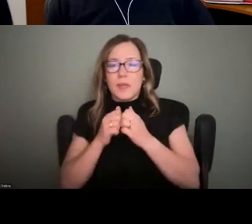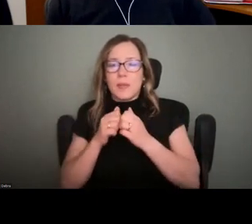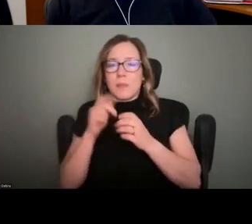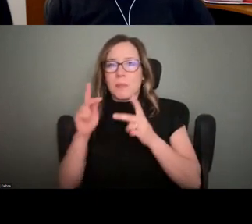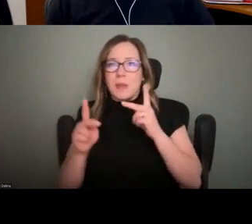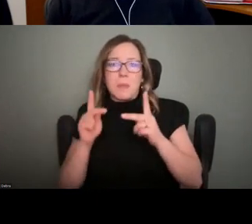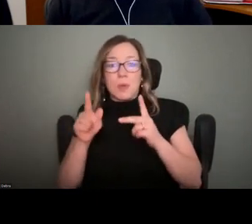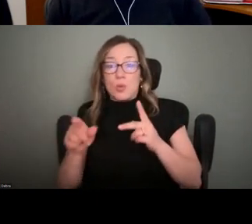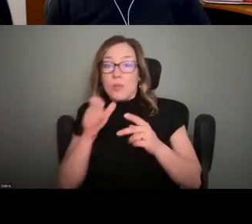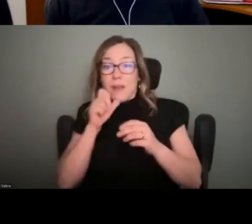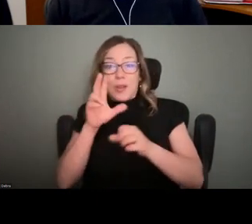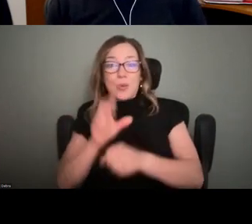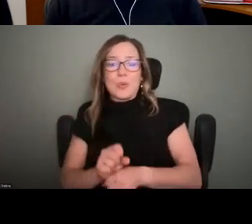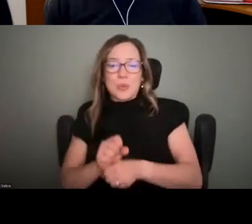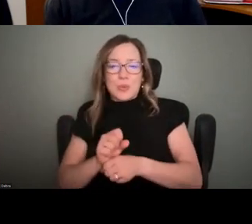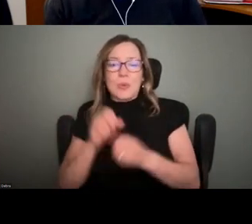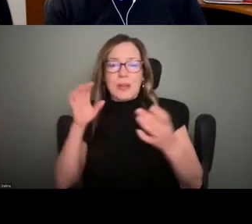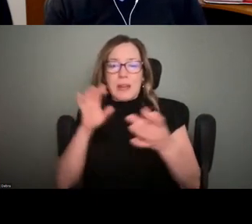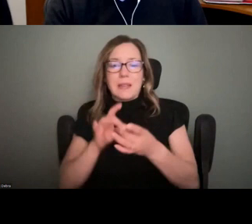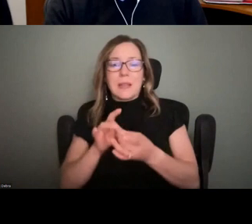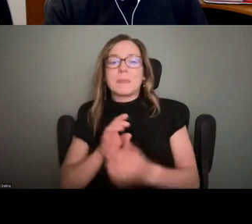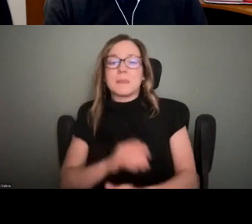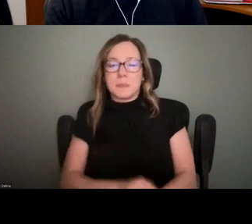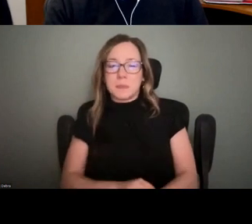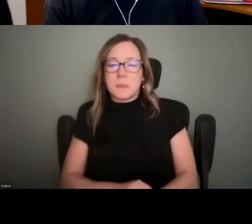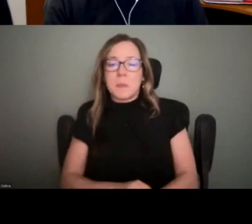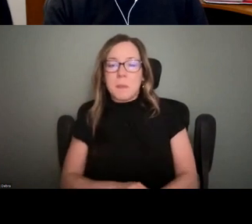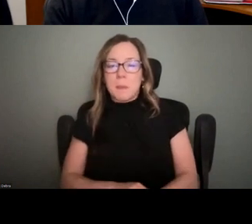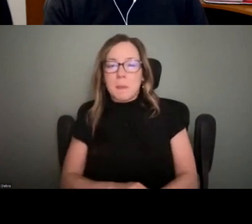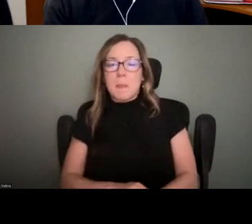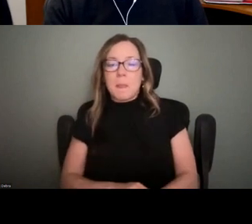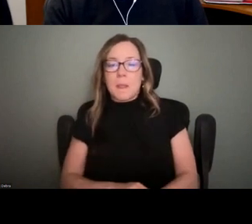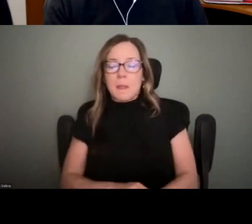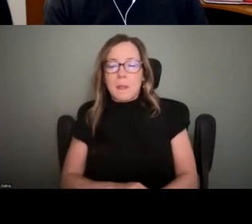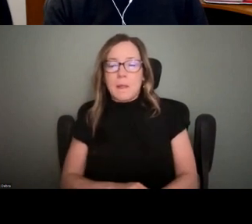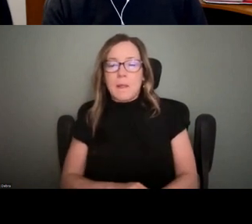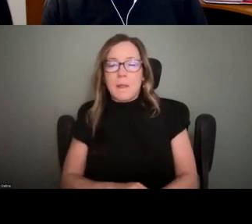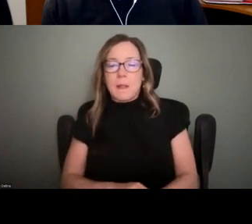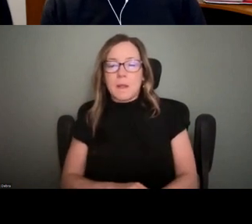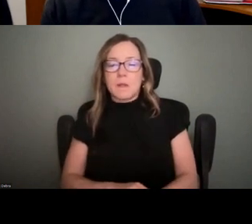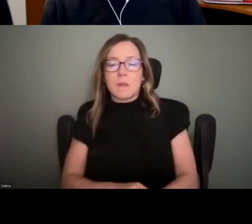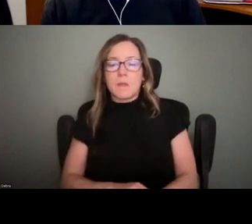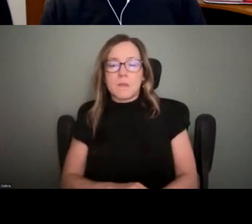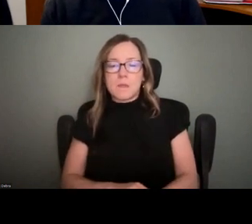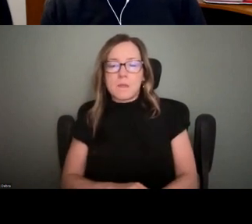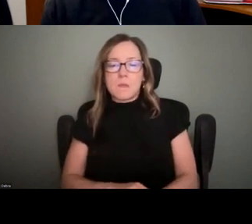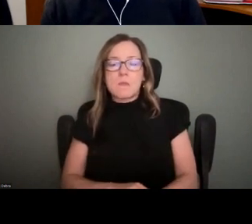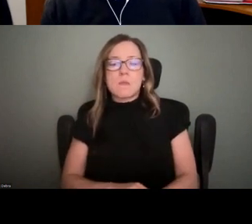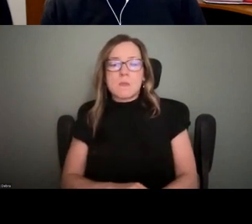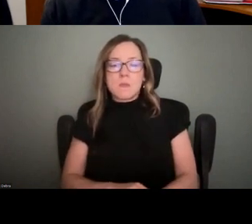to connecting with. So that provides.